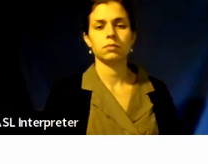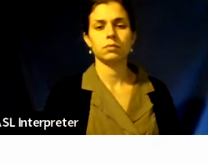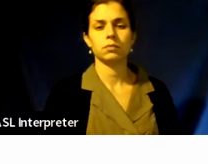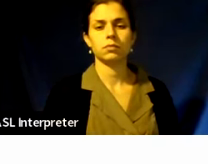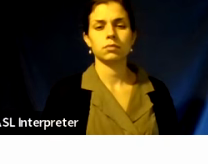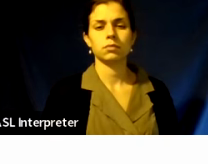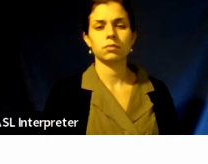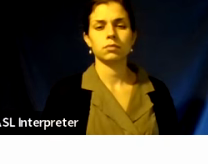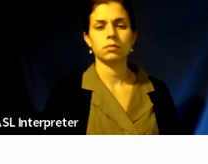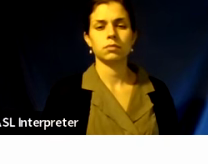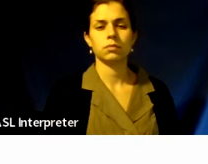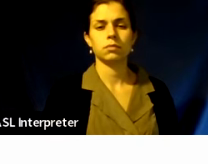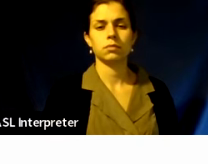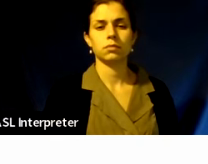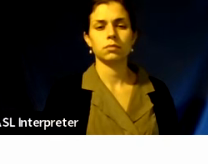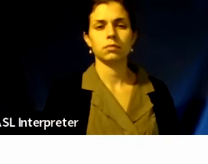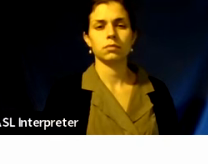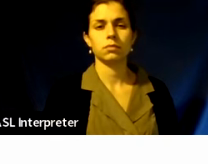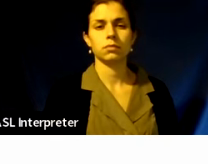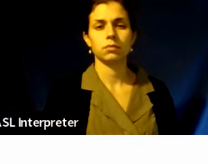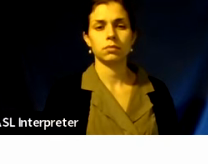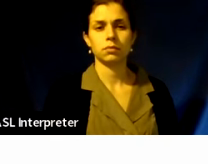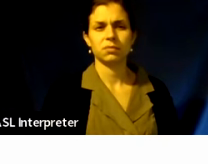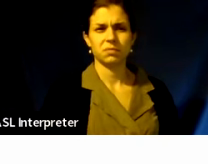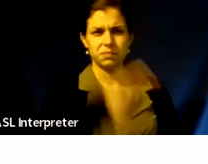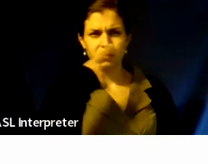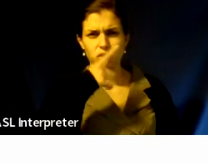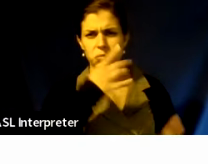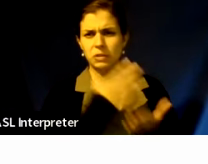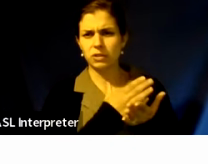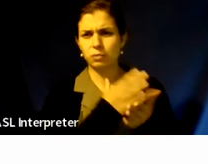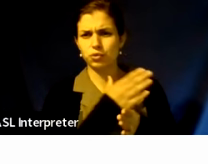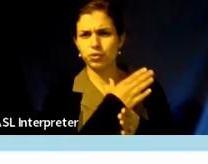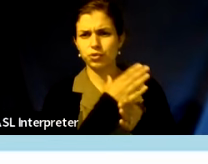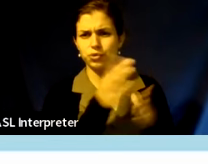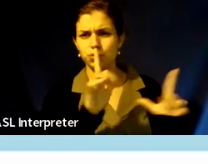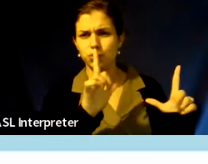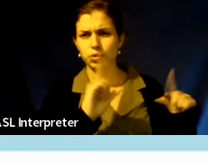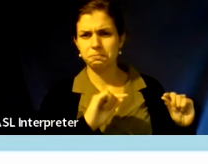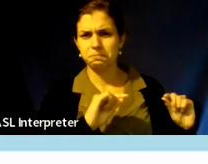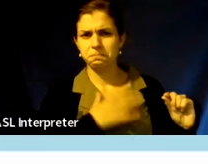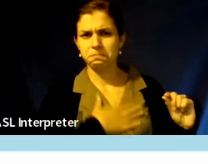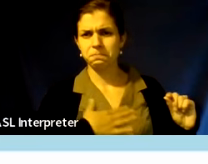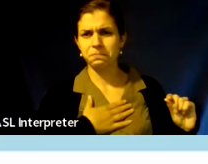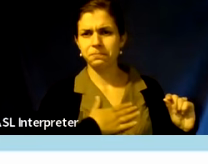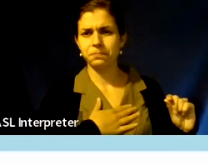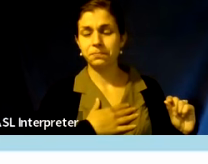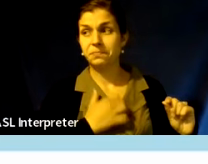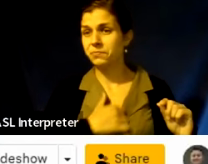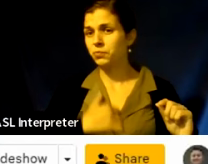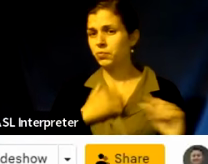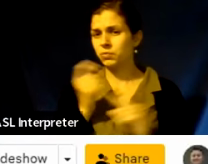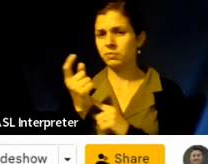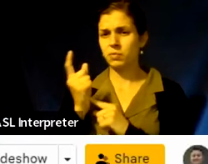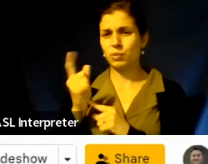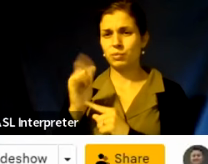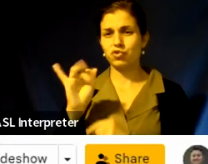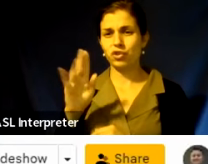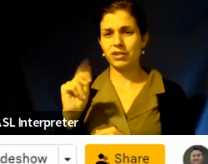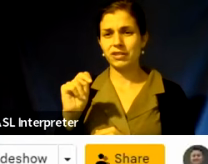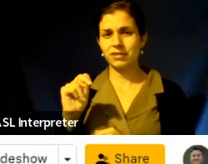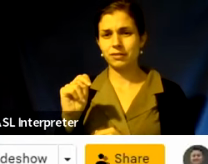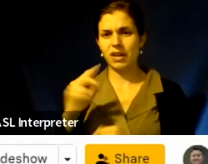Are you able to stop sharing your screen? Yes, 1 moment. Sorry, Jason. That's okay. Apparently, I just want to